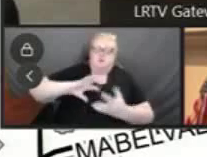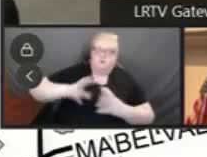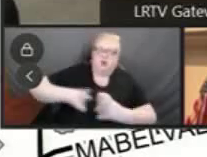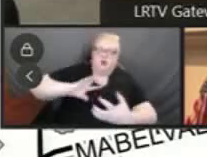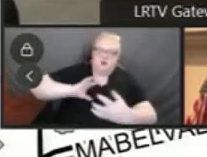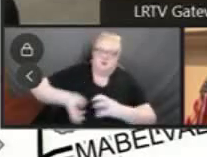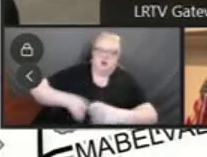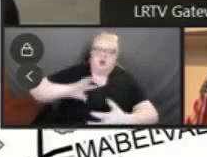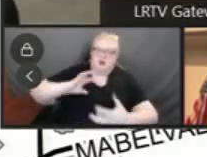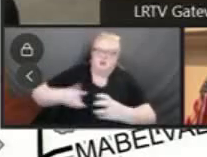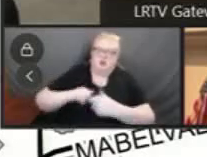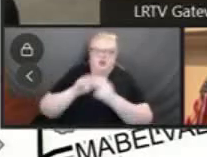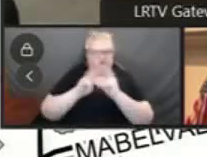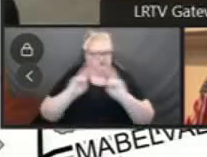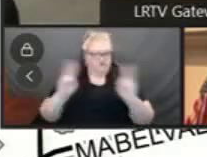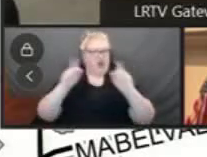loud.